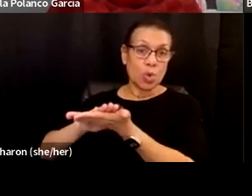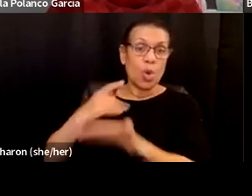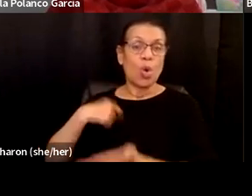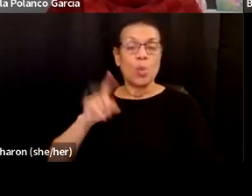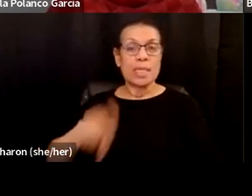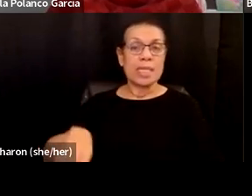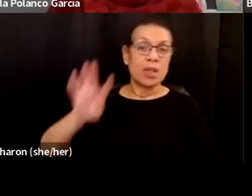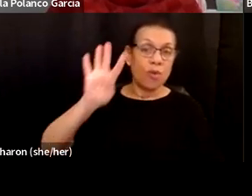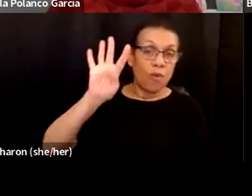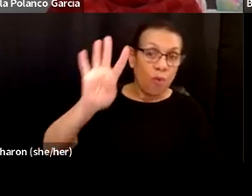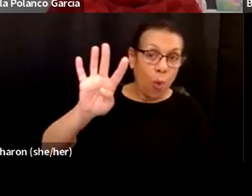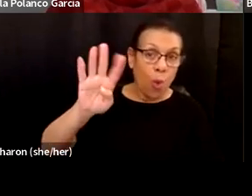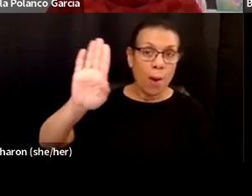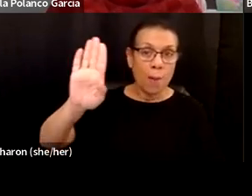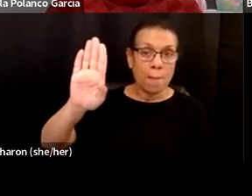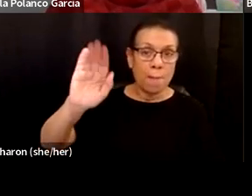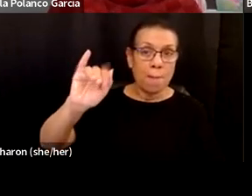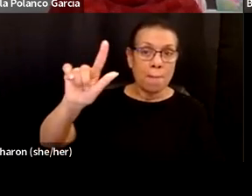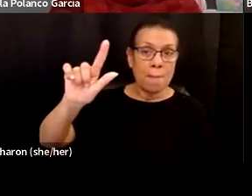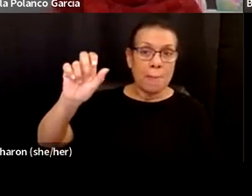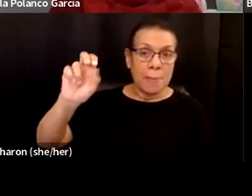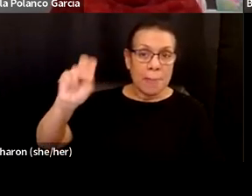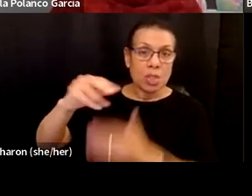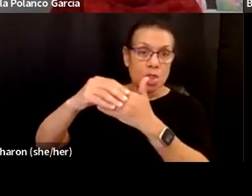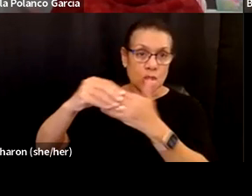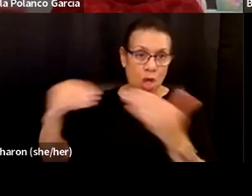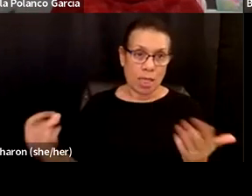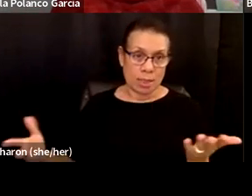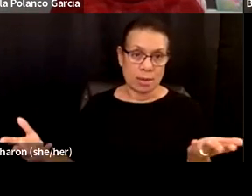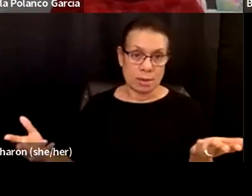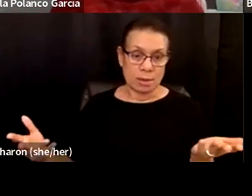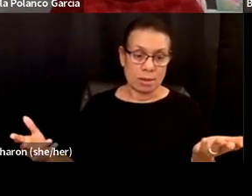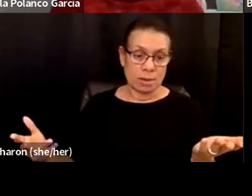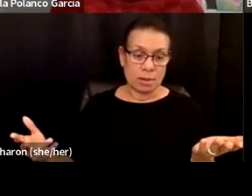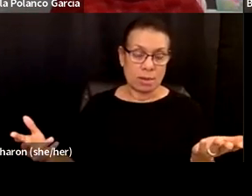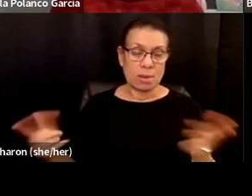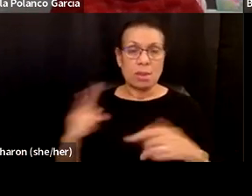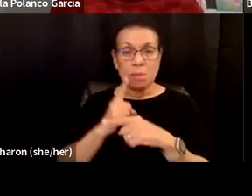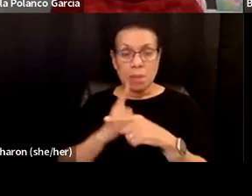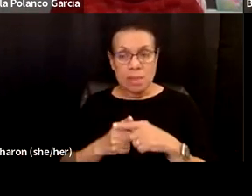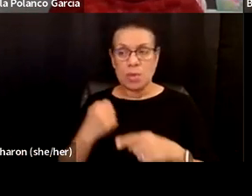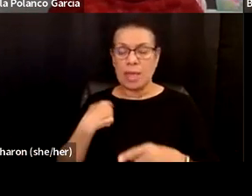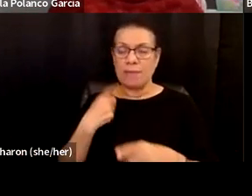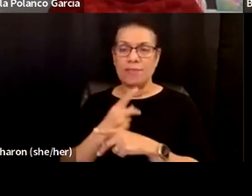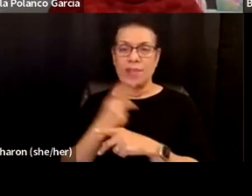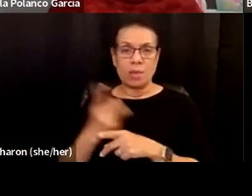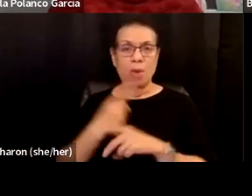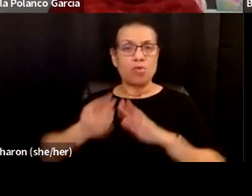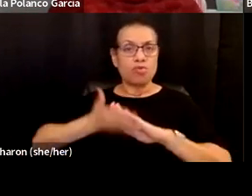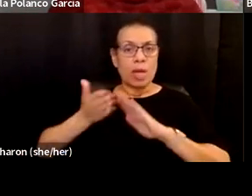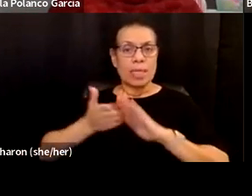billion in order to move our projects and then there's the sure logistics and operations